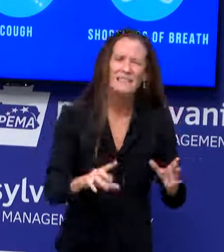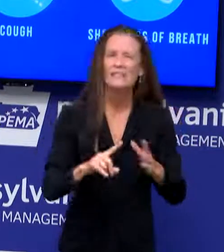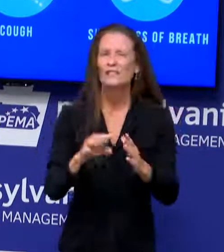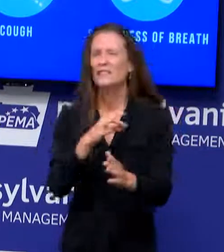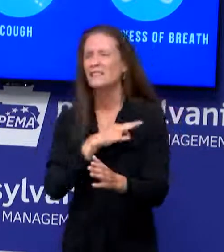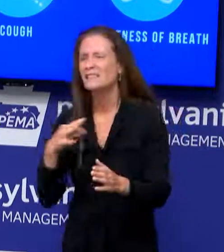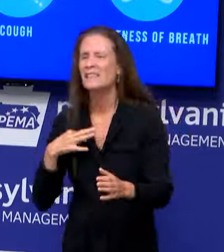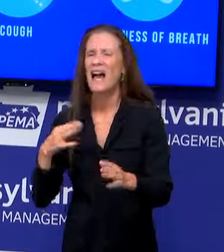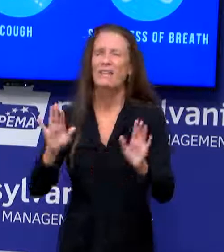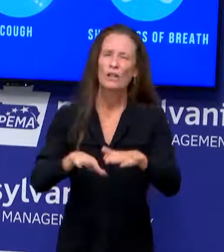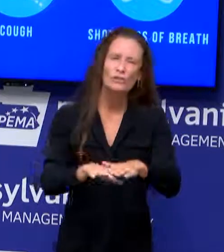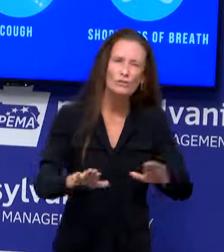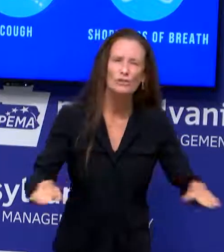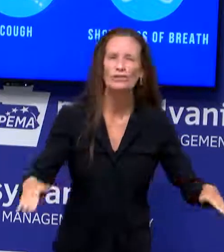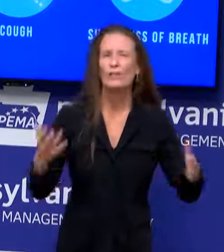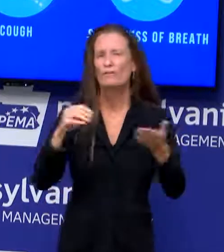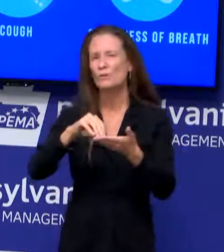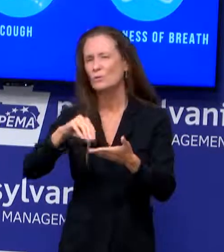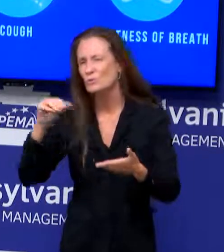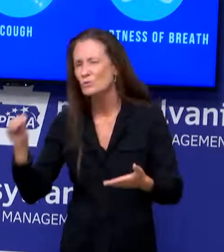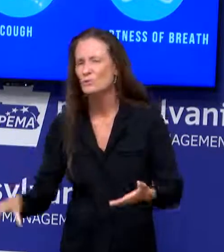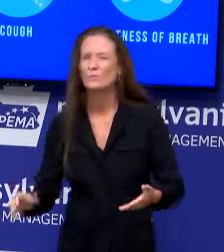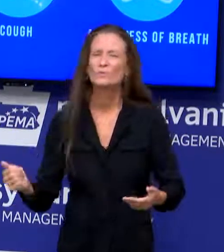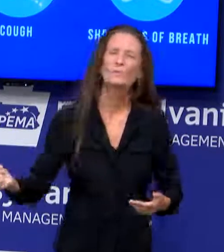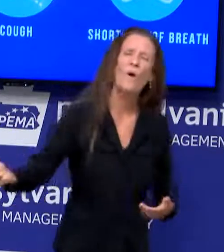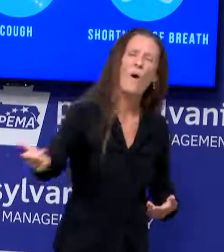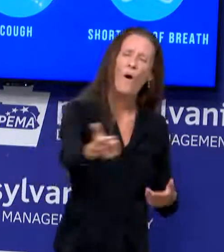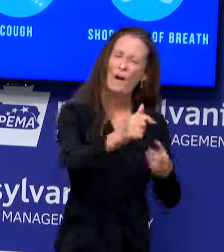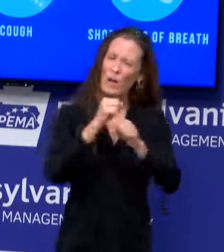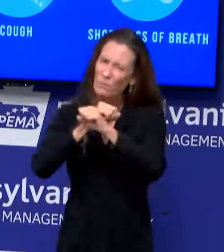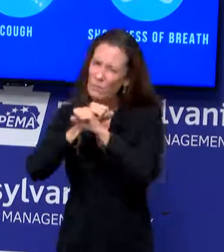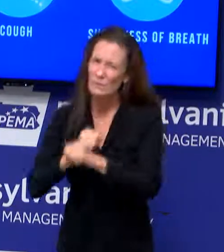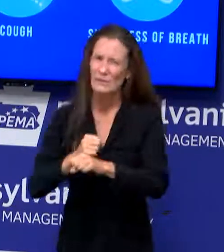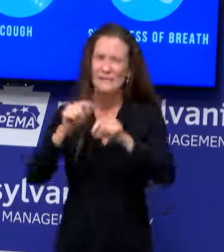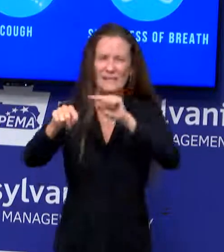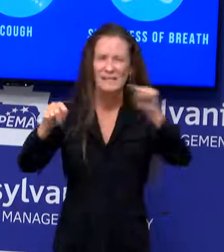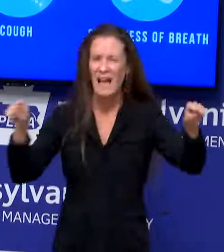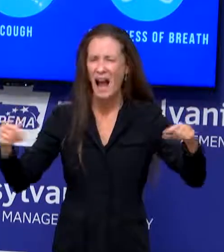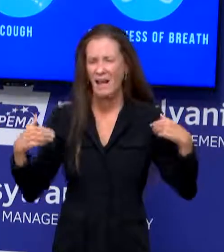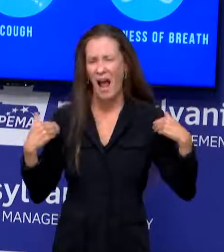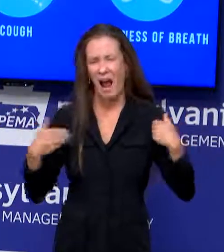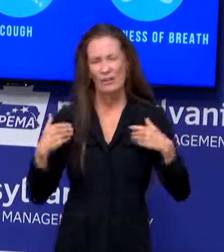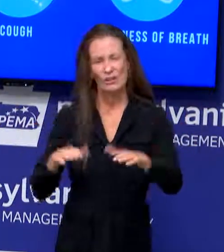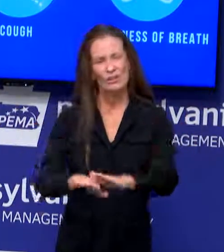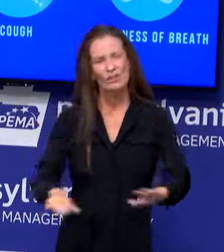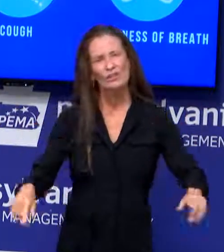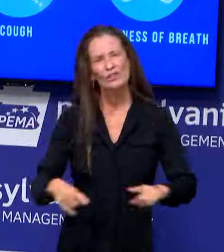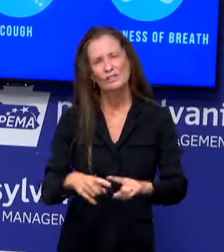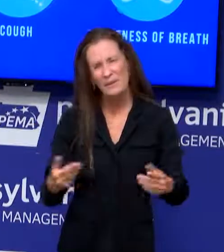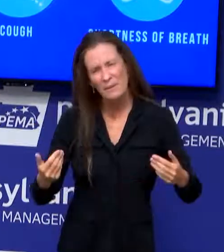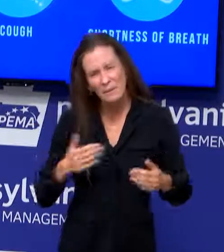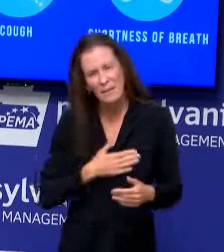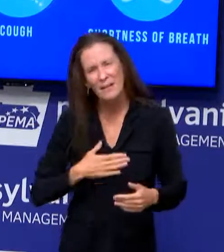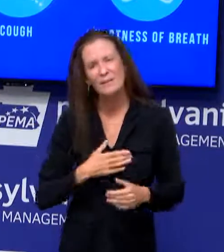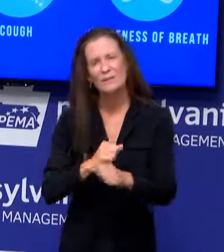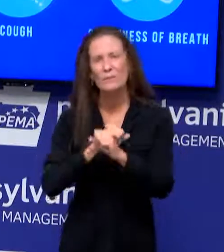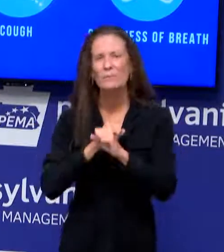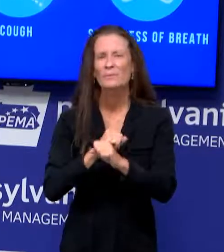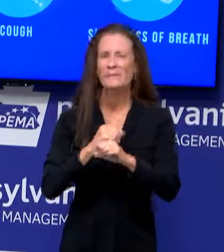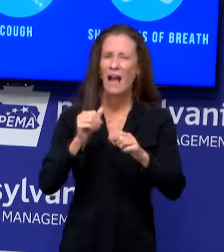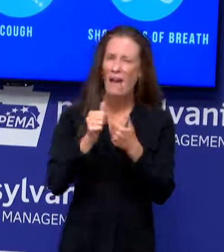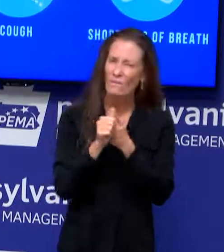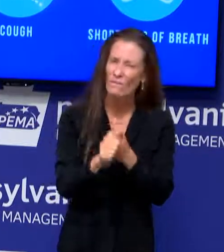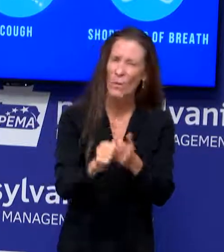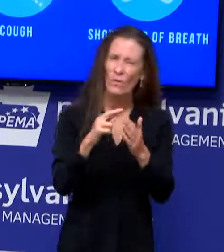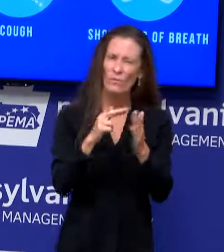the teachers, to protect the staff, and to protect our young people. Of course, young people go home to parents who are